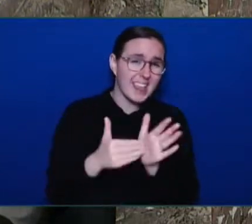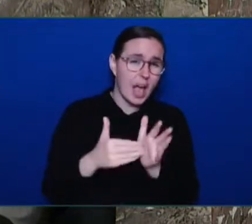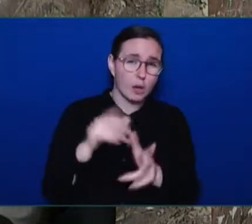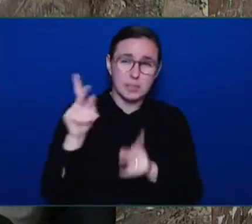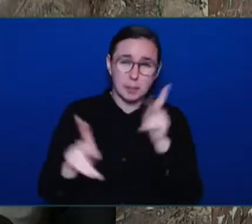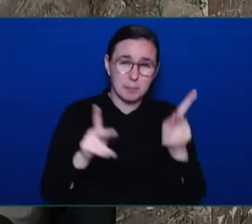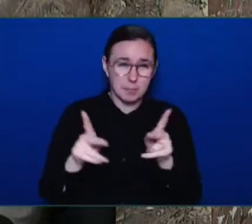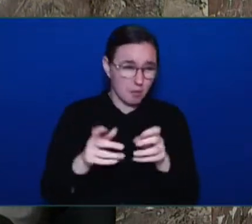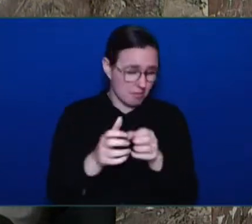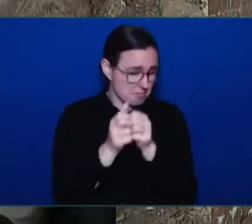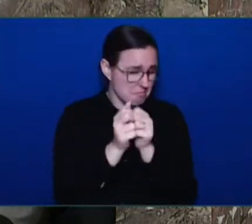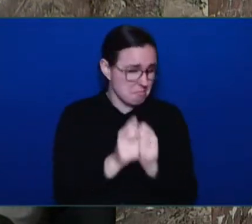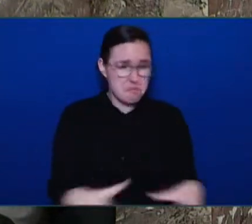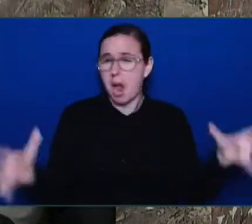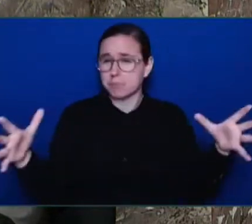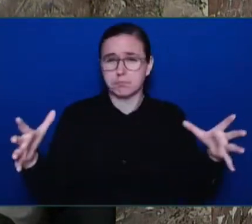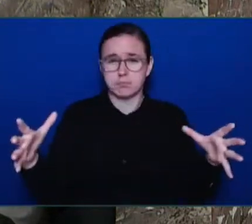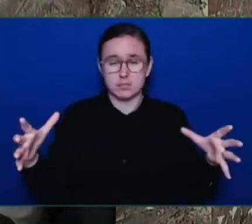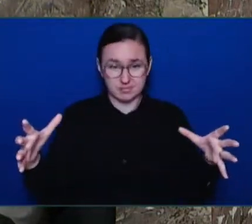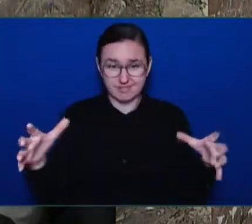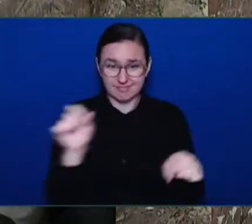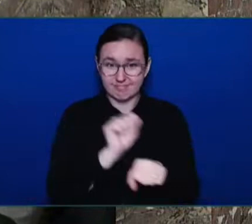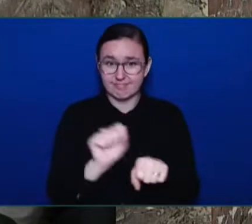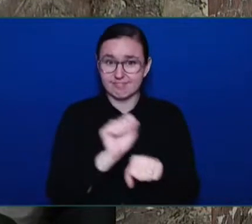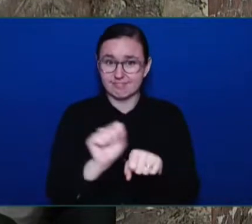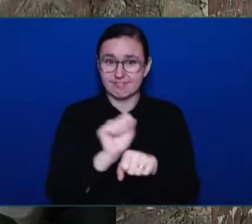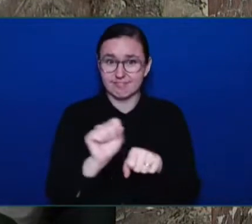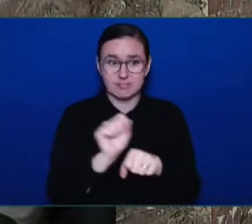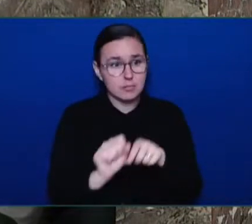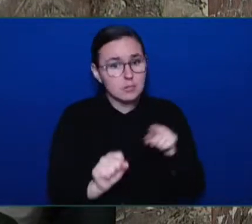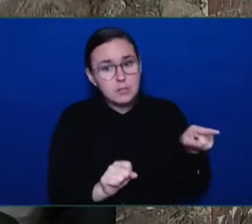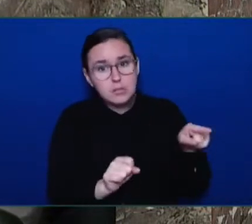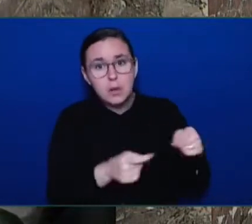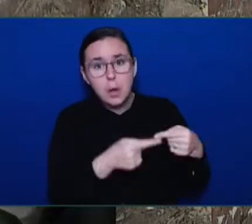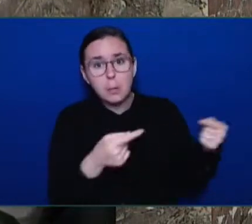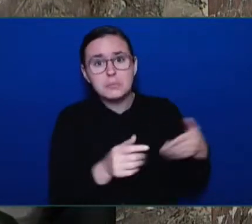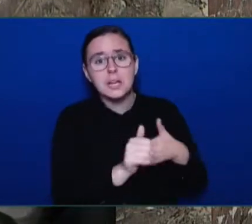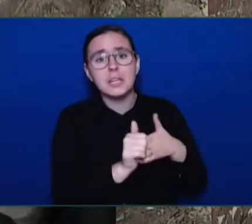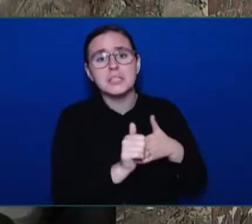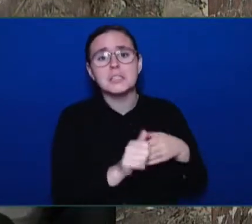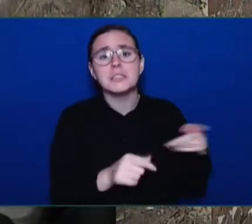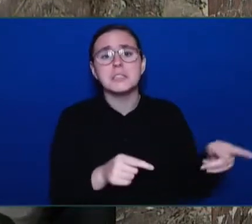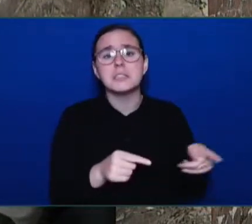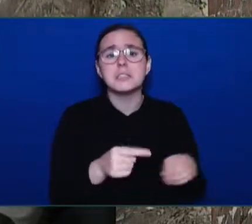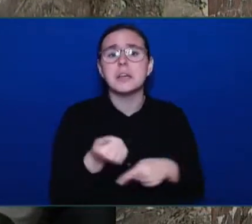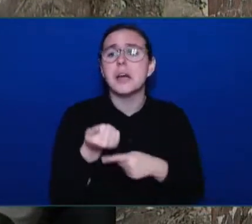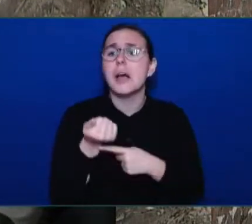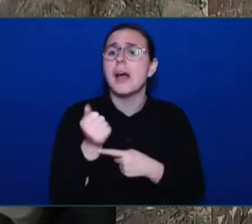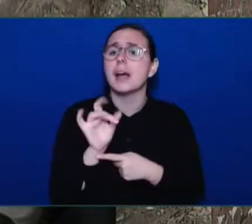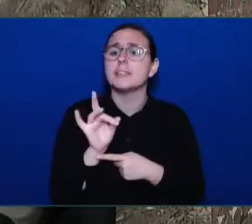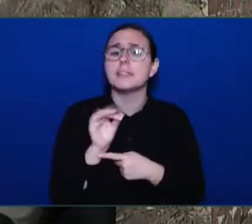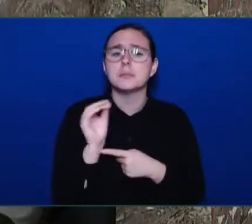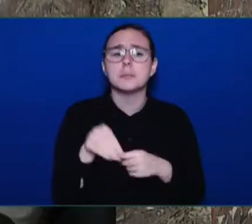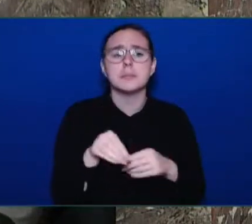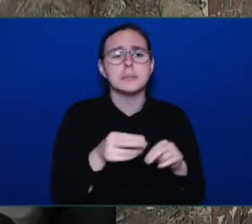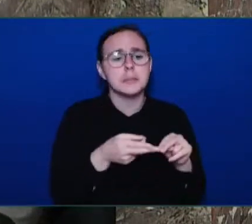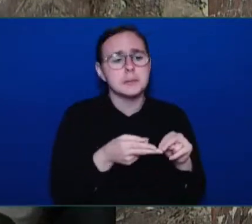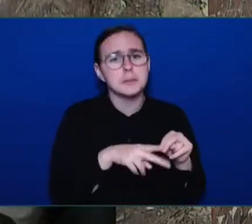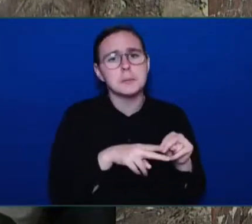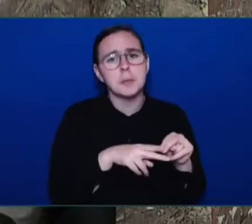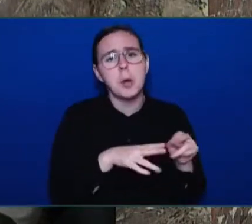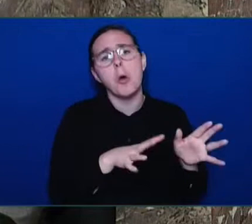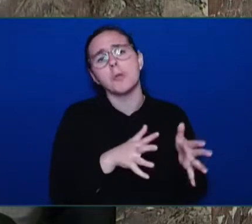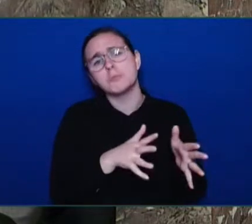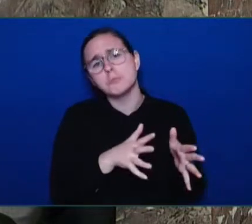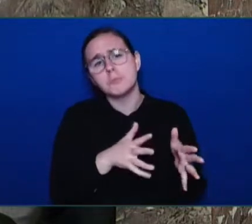an 18% increase in nurses and nurse bargaining association, that doesn't matter. Well, maybe if you cut registered